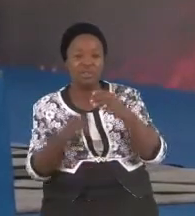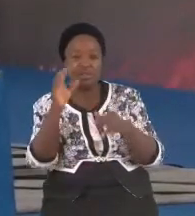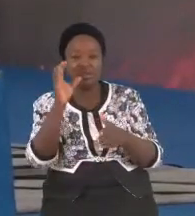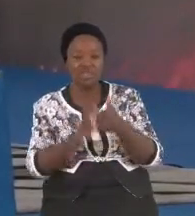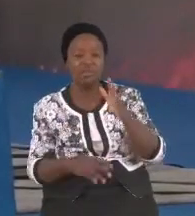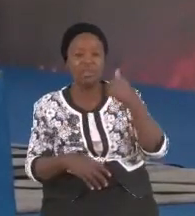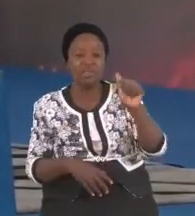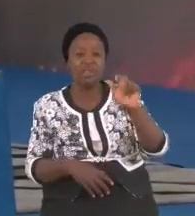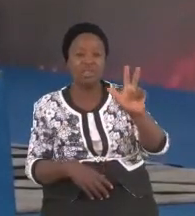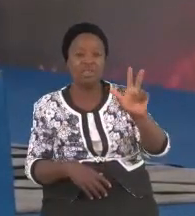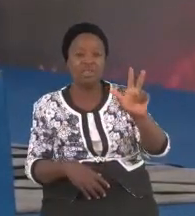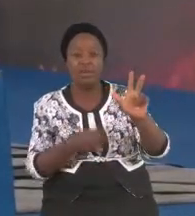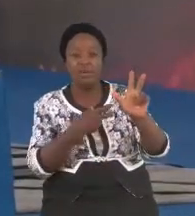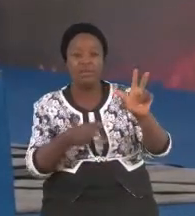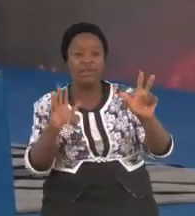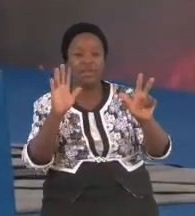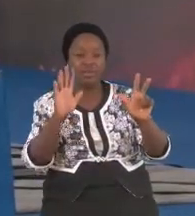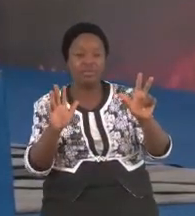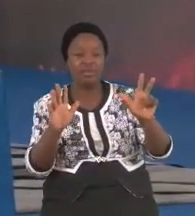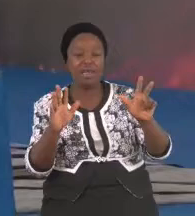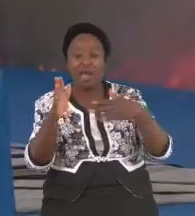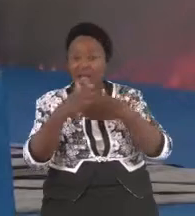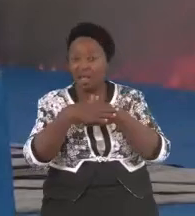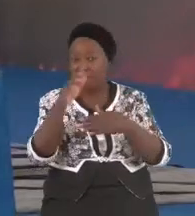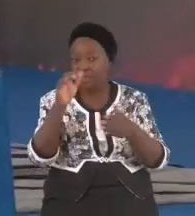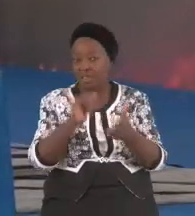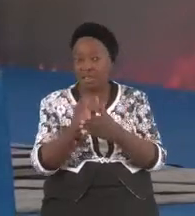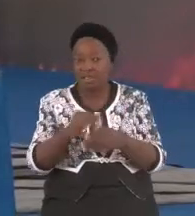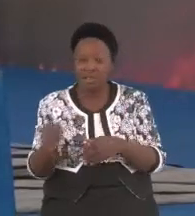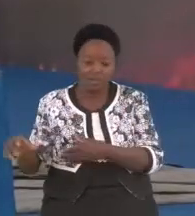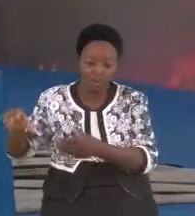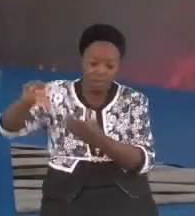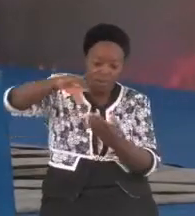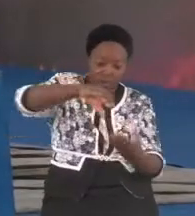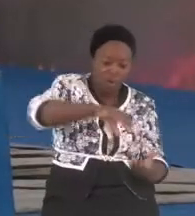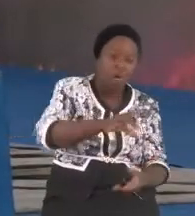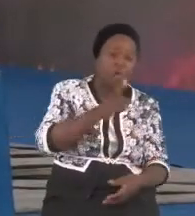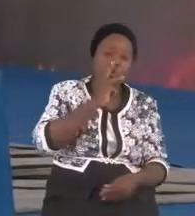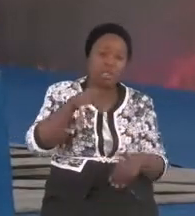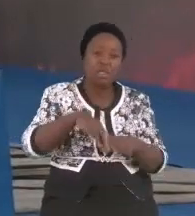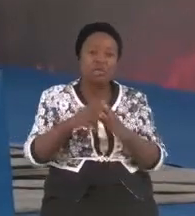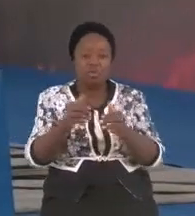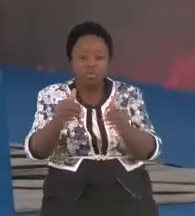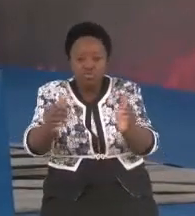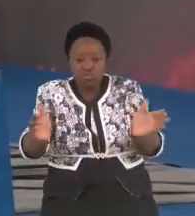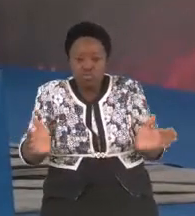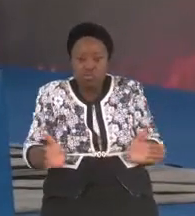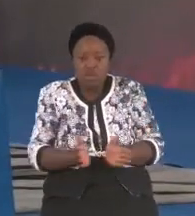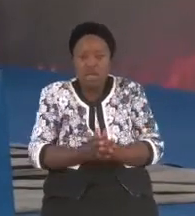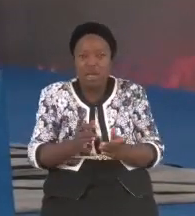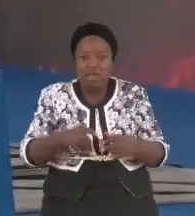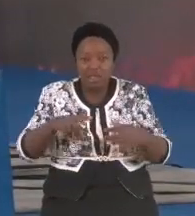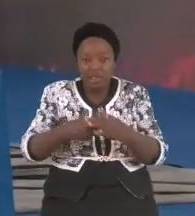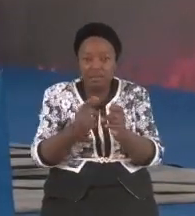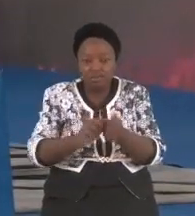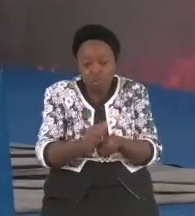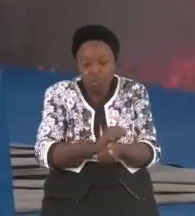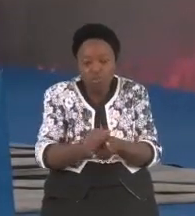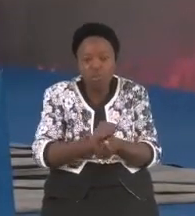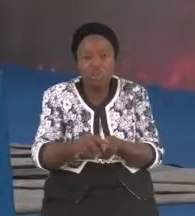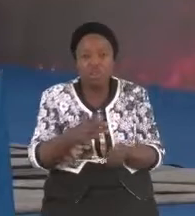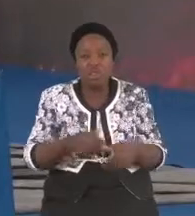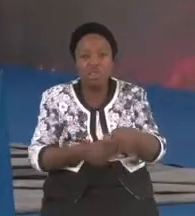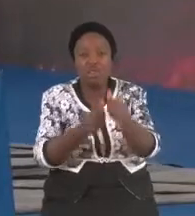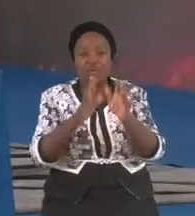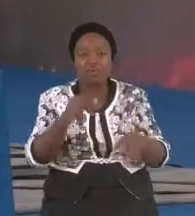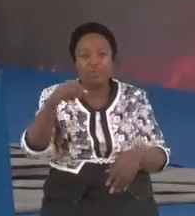that, he poured water into a basin and began to wash his disciples' feet and